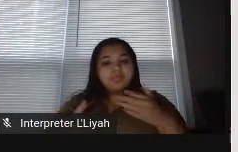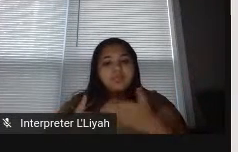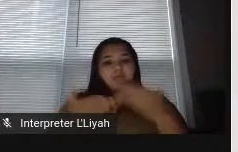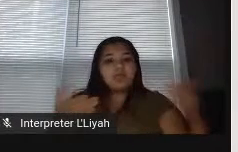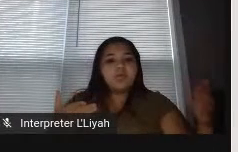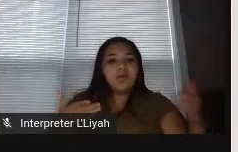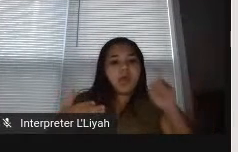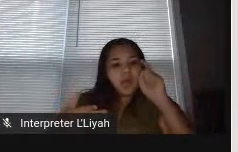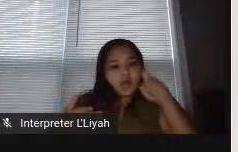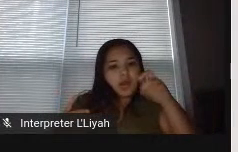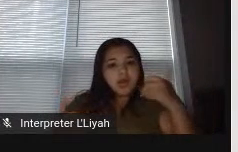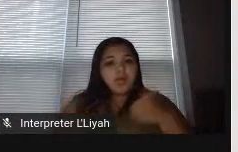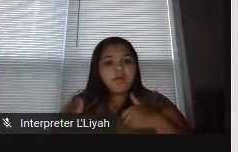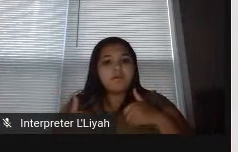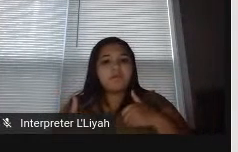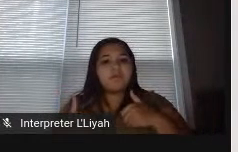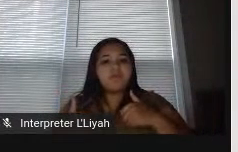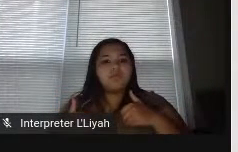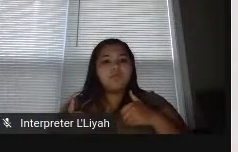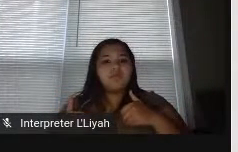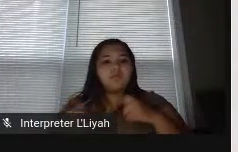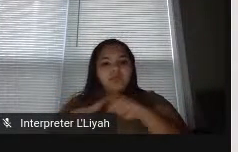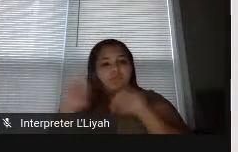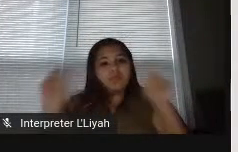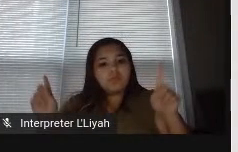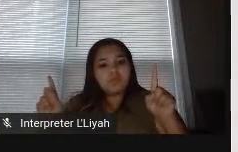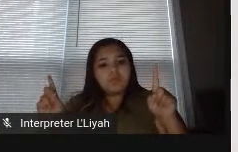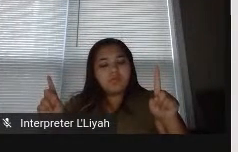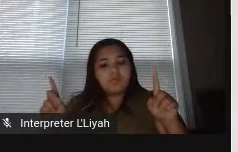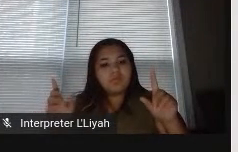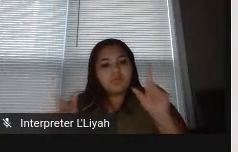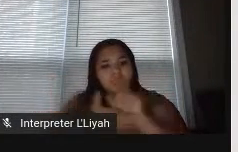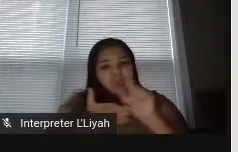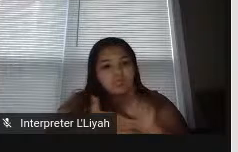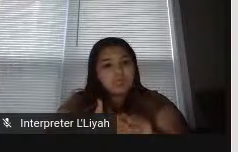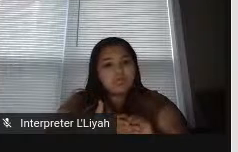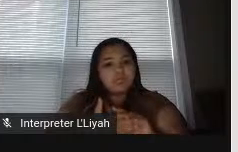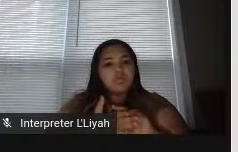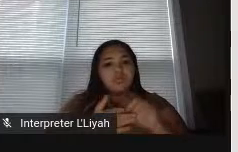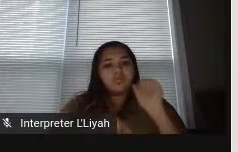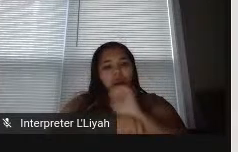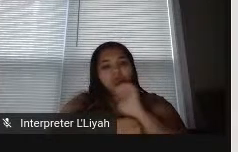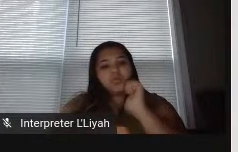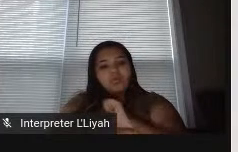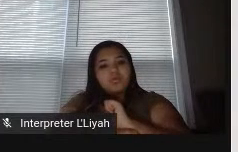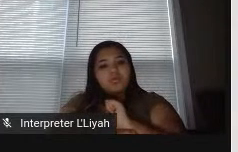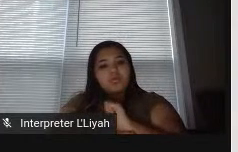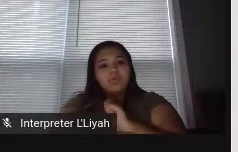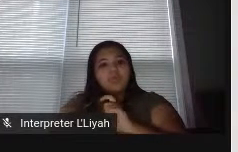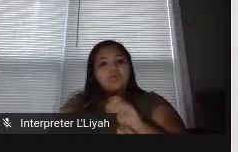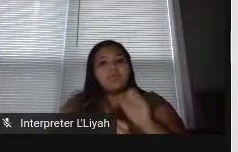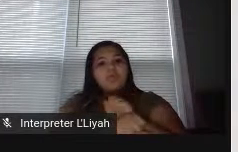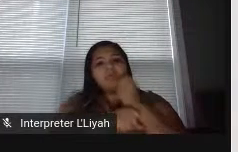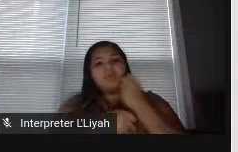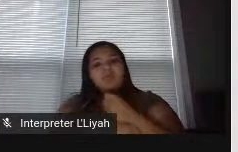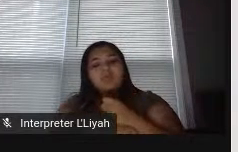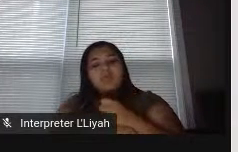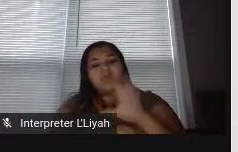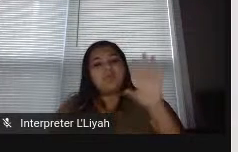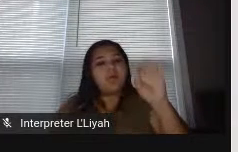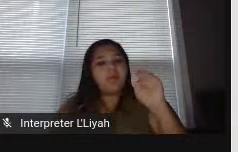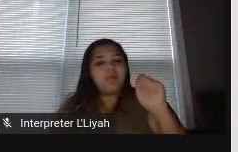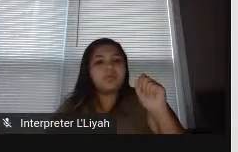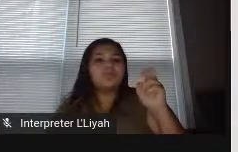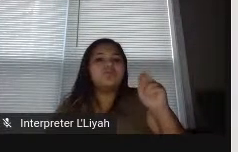material, they had to have different printouts of the work that make the